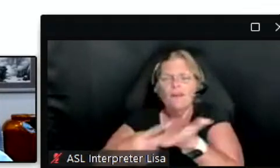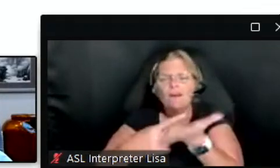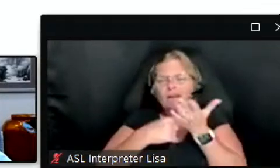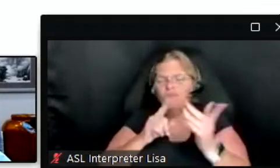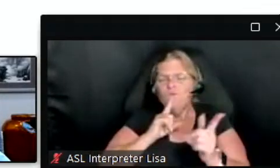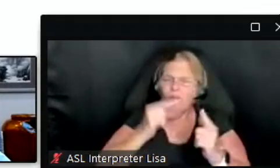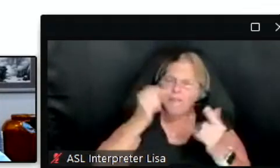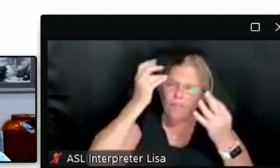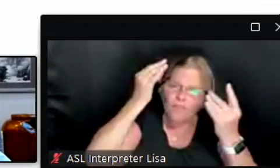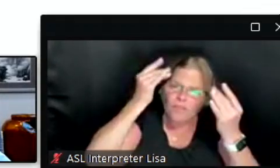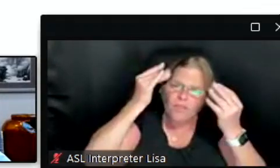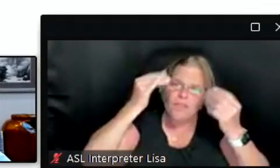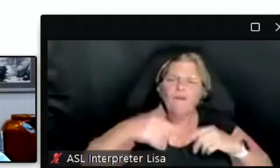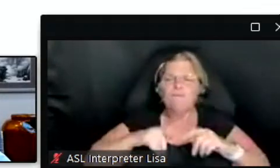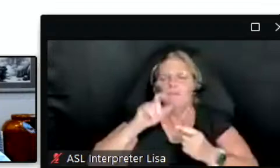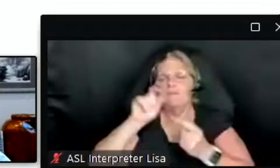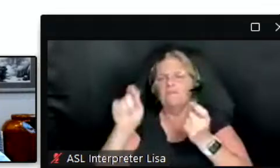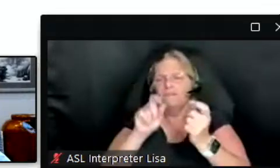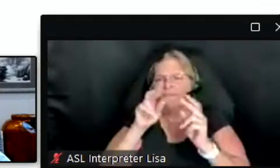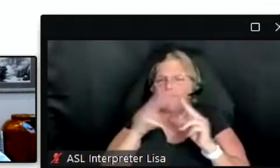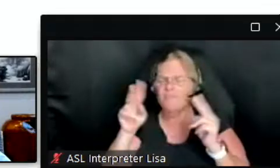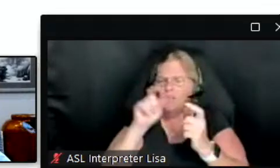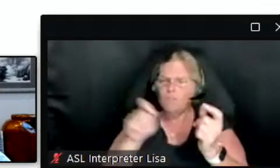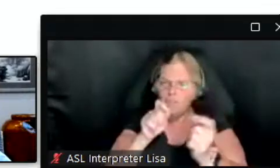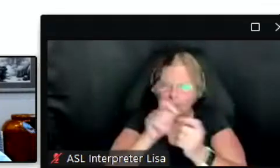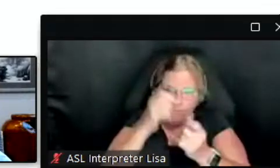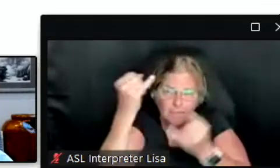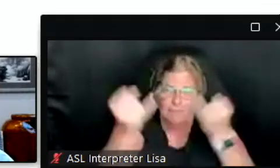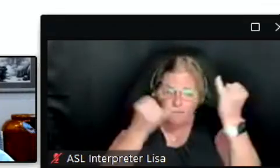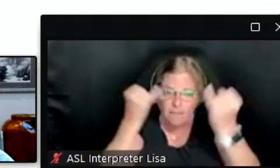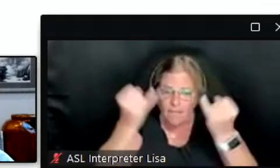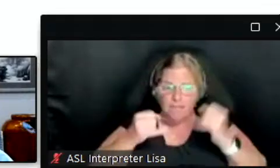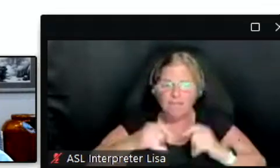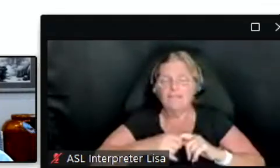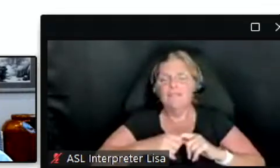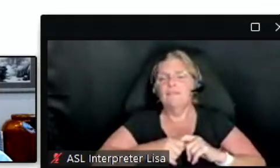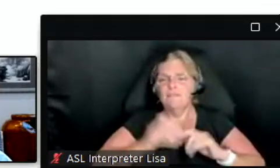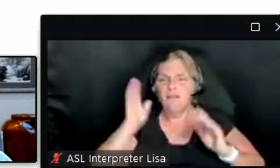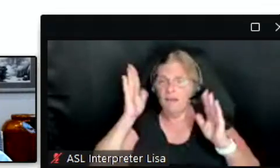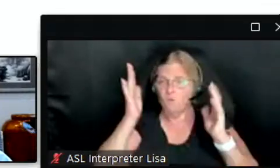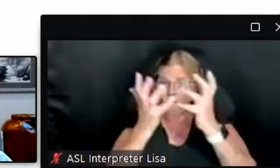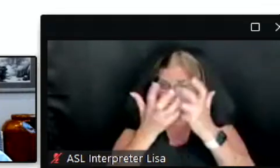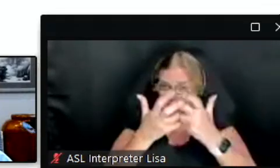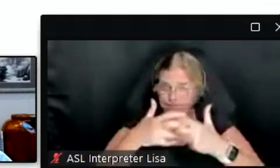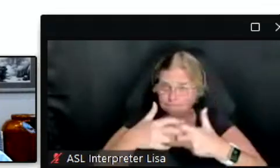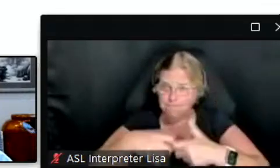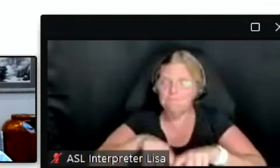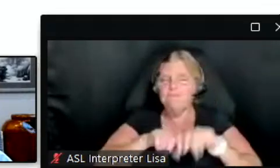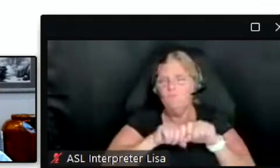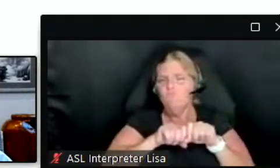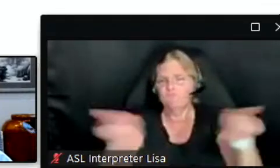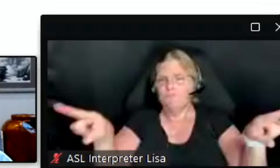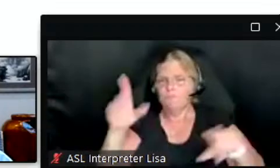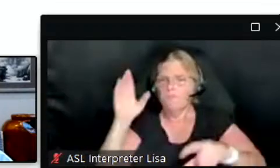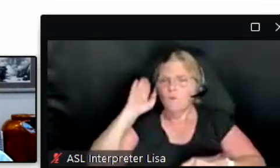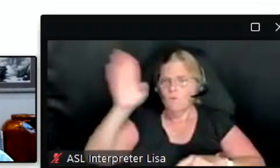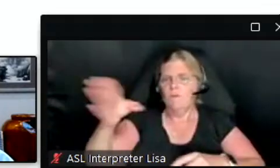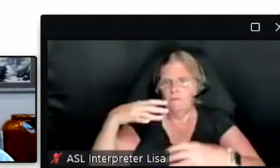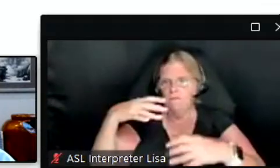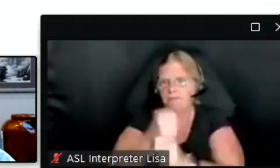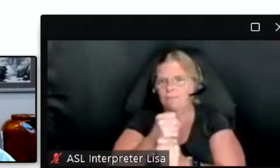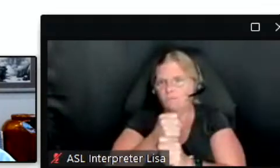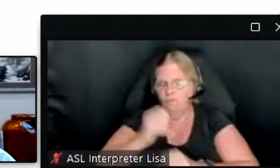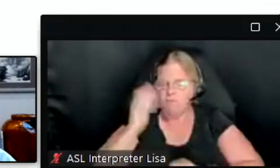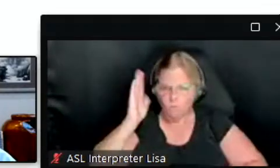think some very specific ideas. We will collate them and share them back in the summaries.